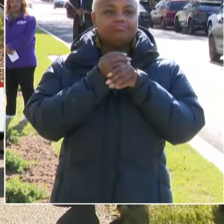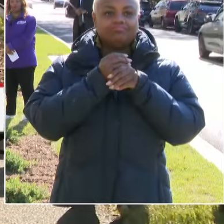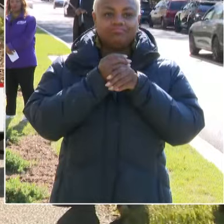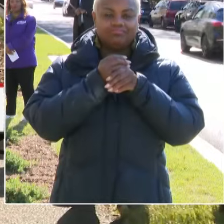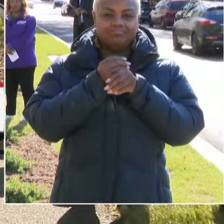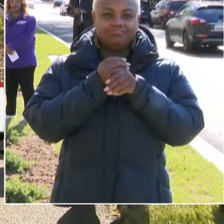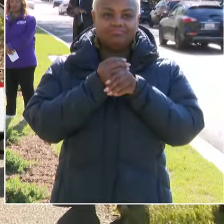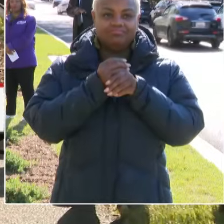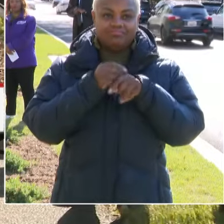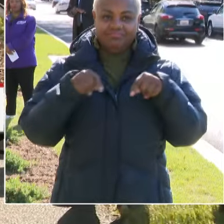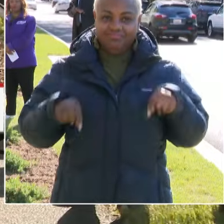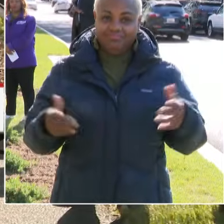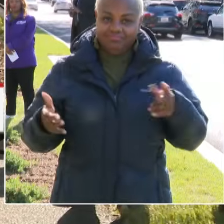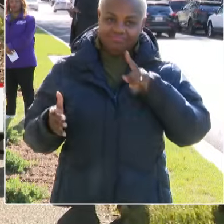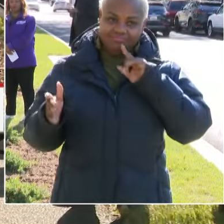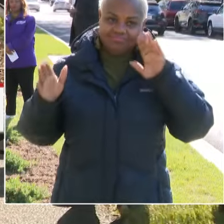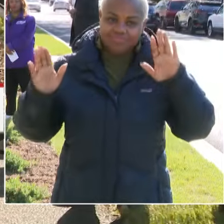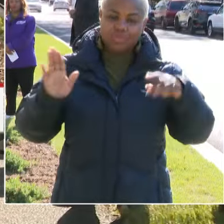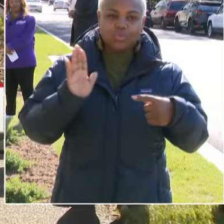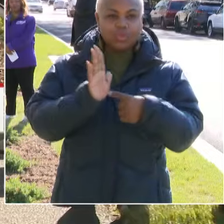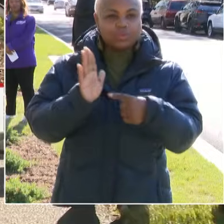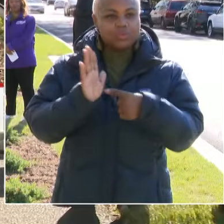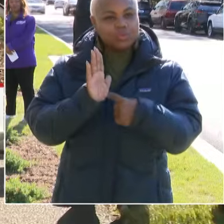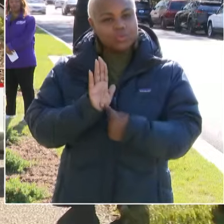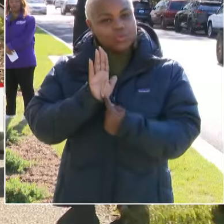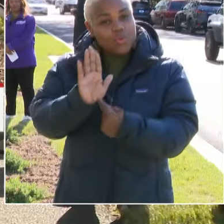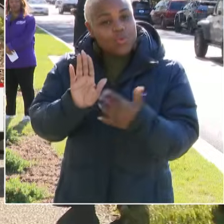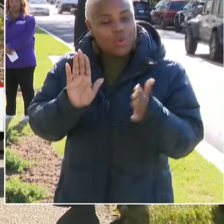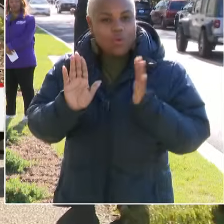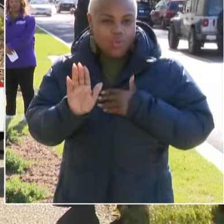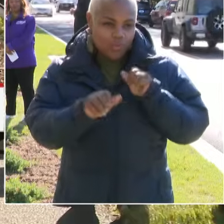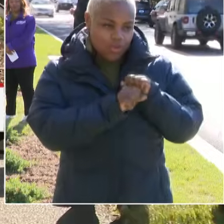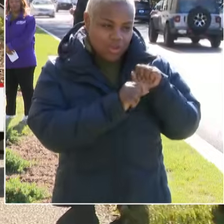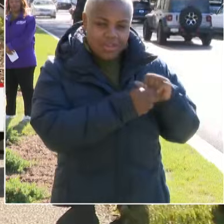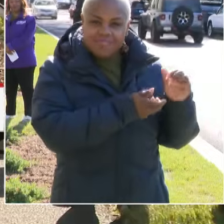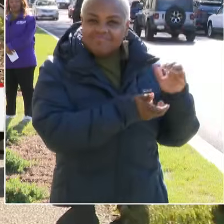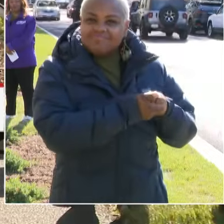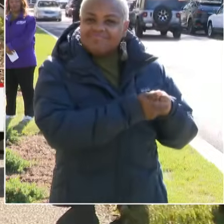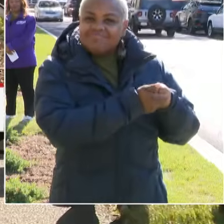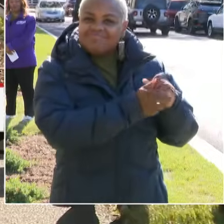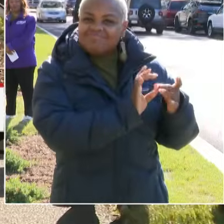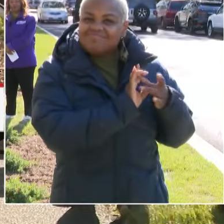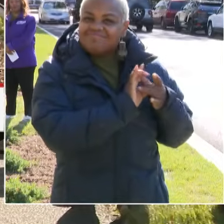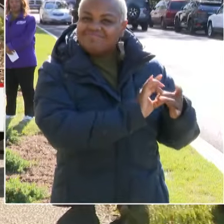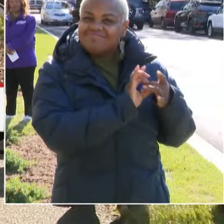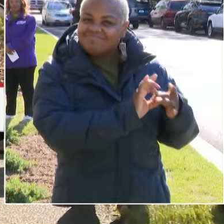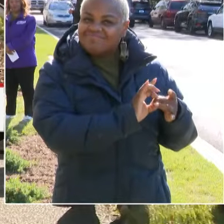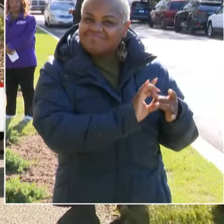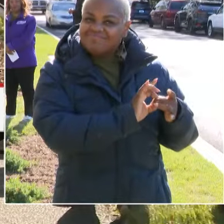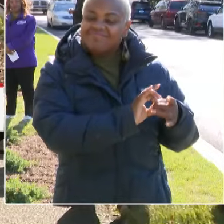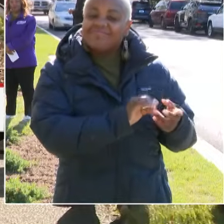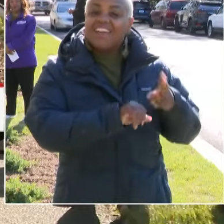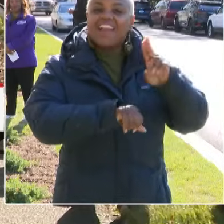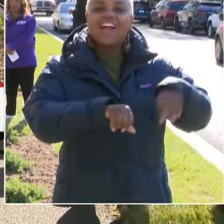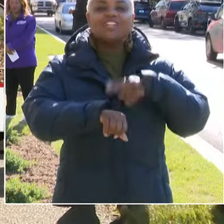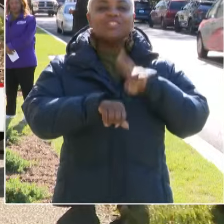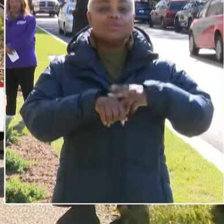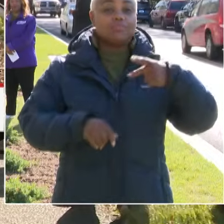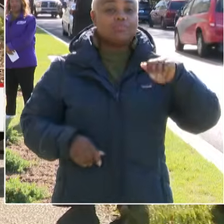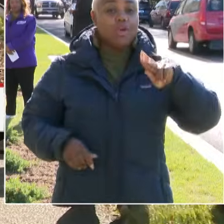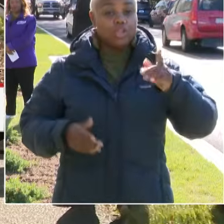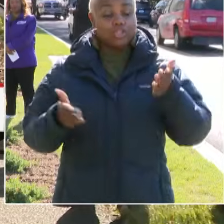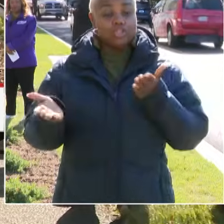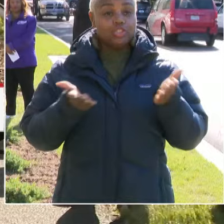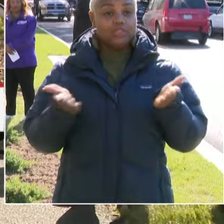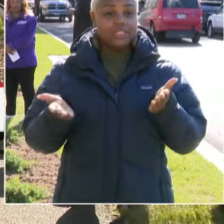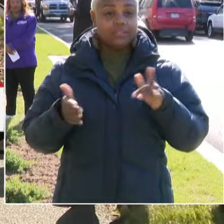segment is a great example of the collaborations that these projects require. National Park Service, WMATA,